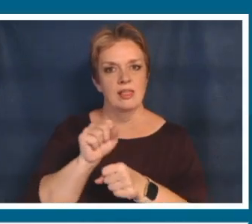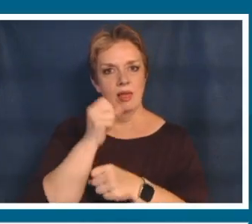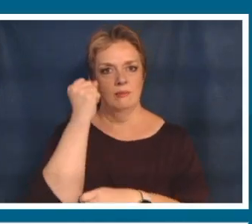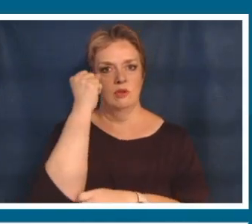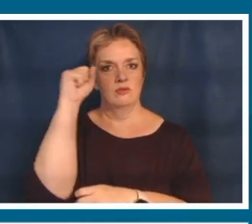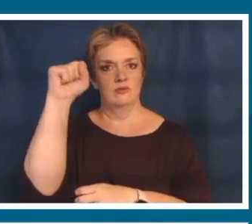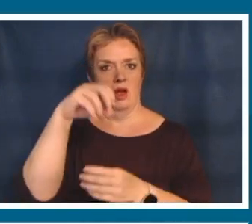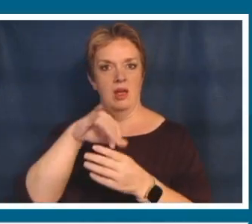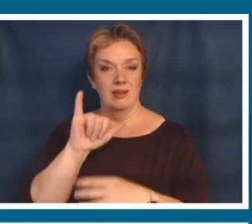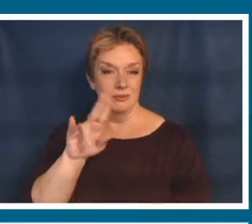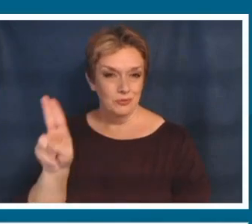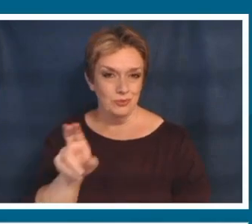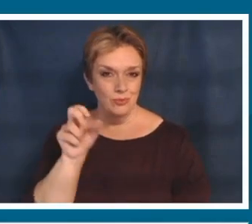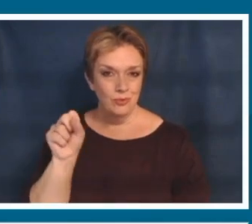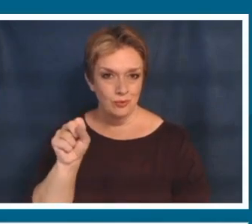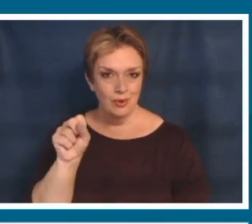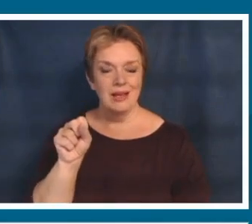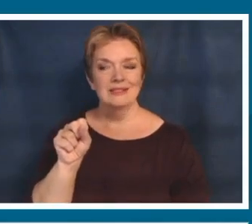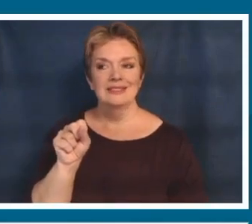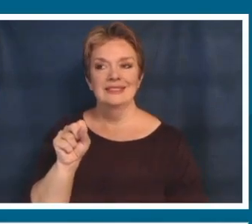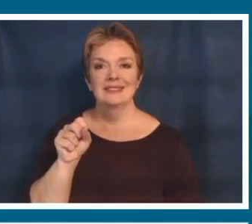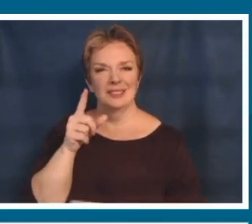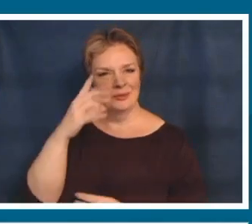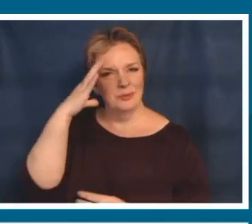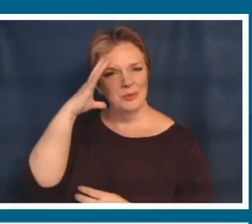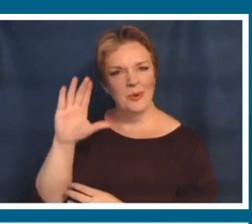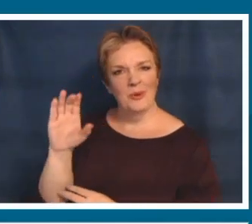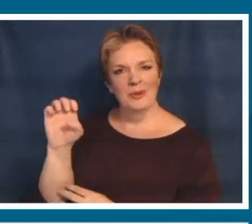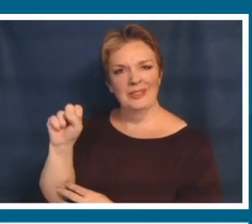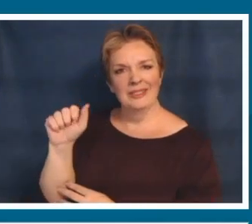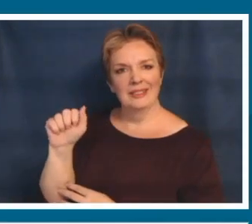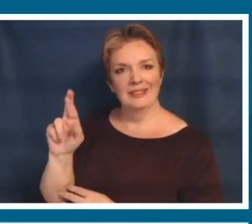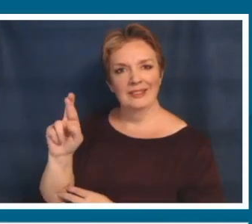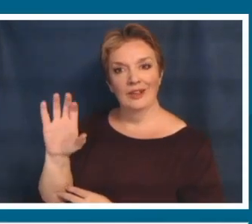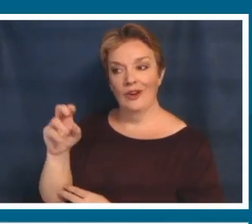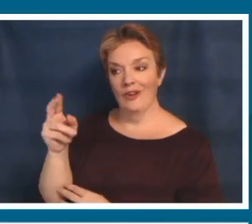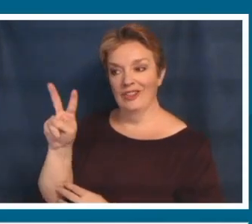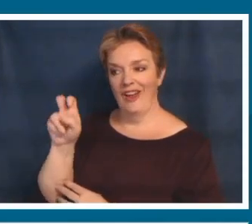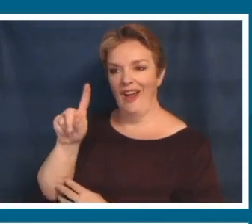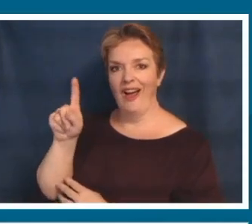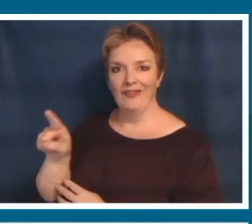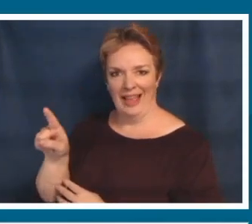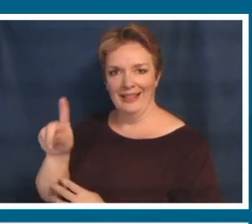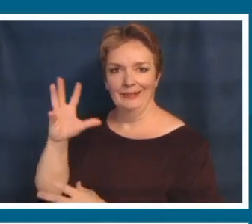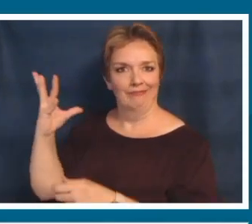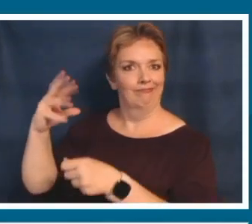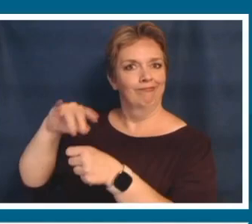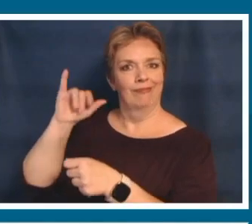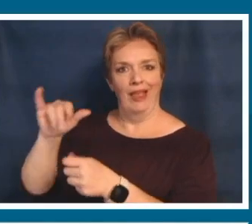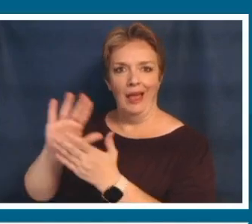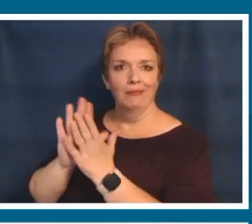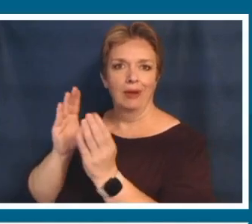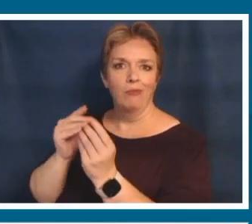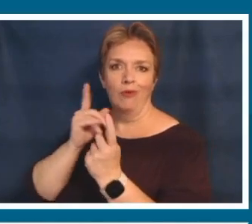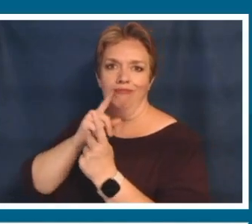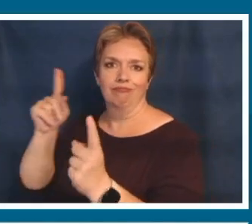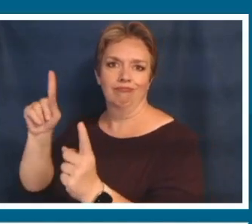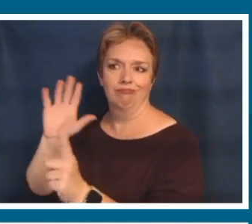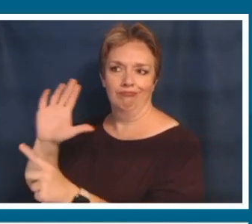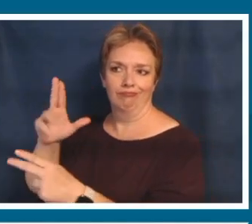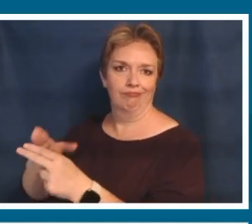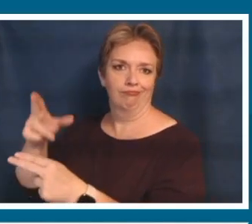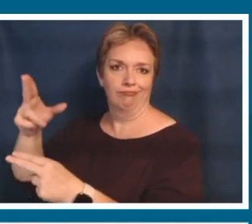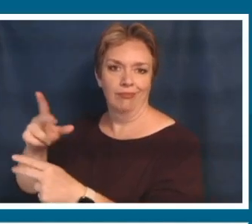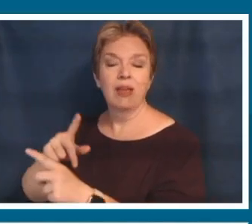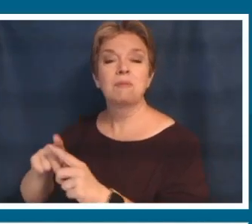Chavez. But the unknown story is that Filipinos were the first to strike during the Grape Strike.